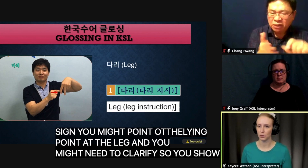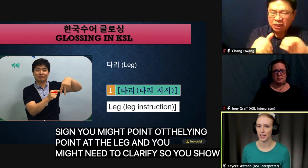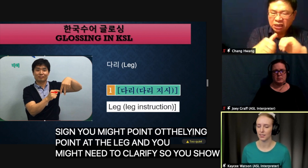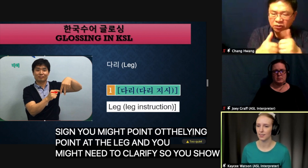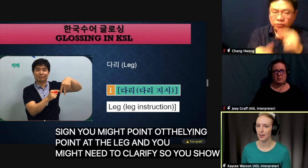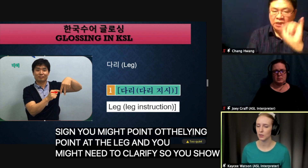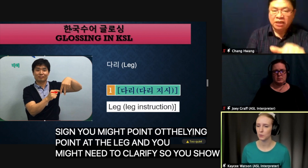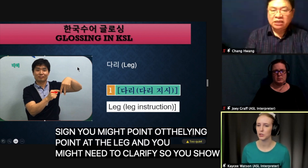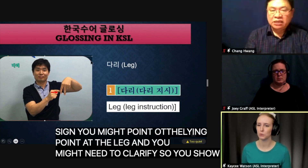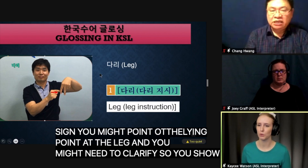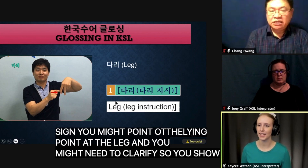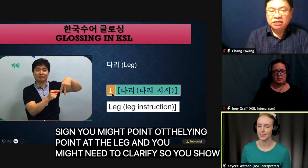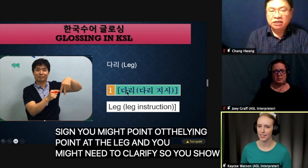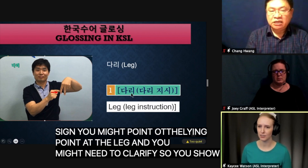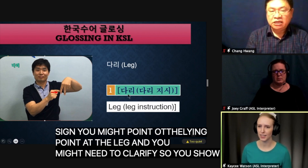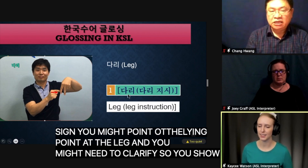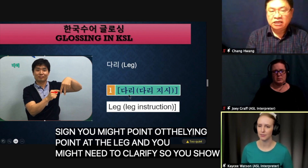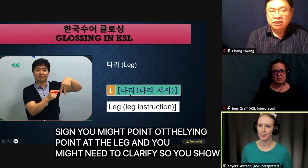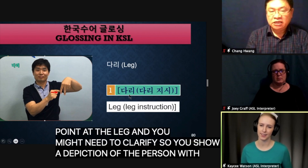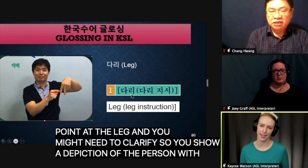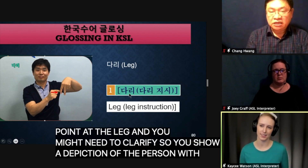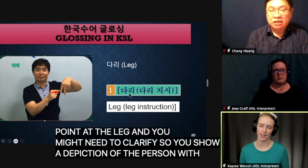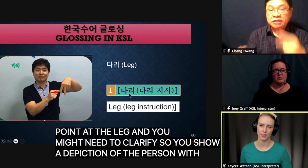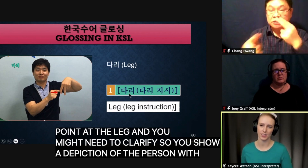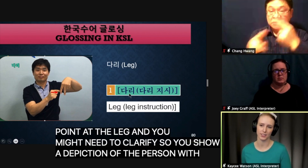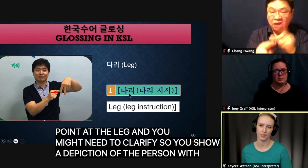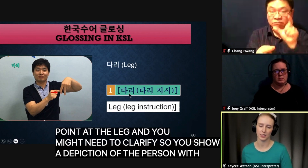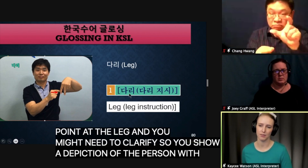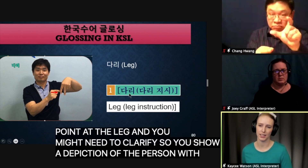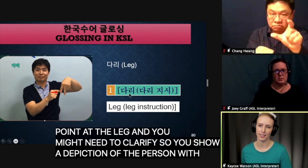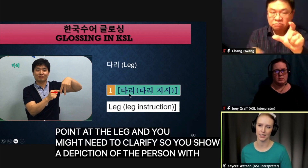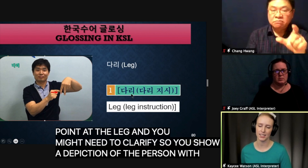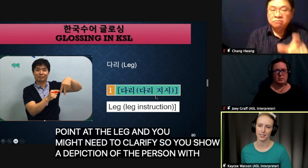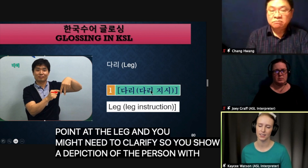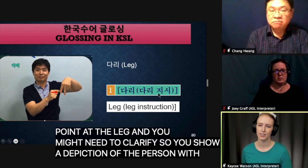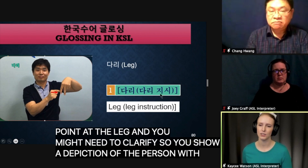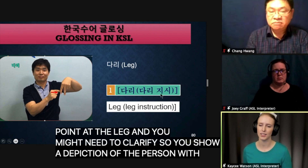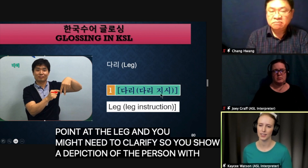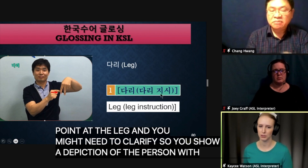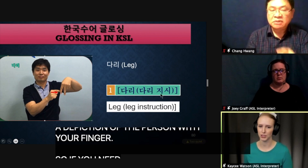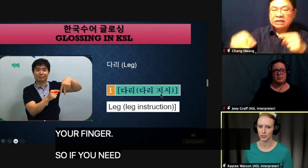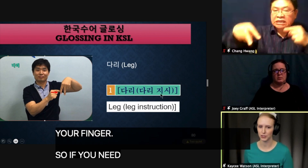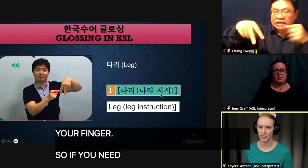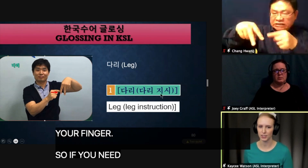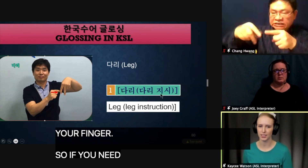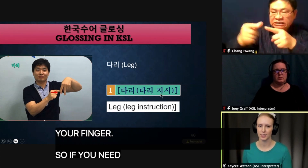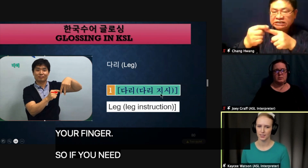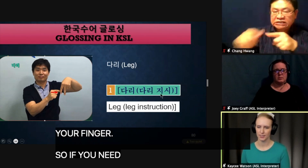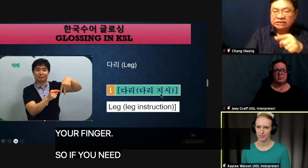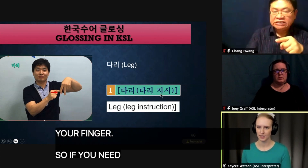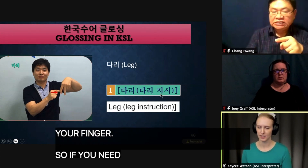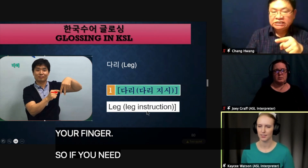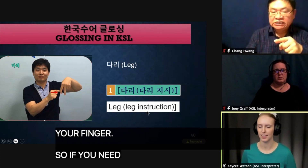So if we need a way to gloss, a way to write down and convey that that is how the signer is conveying that idea using that particular